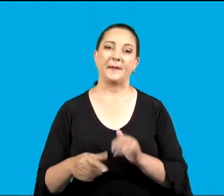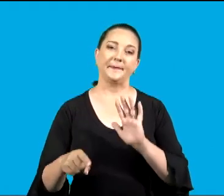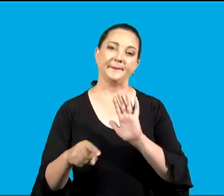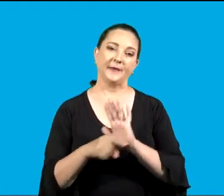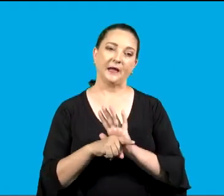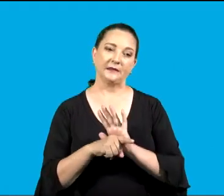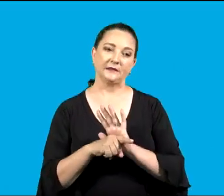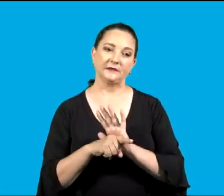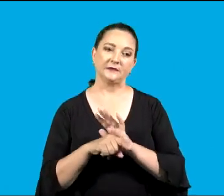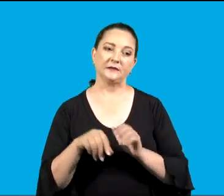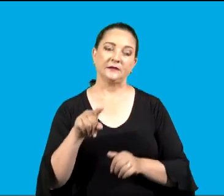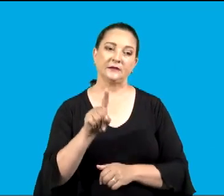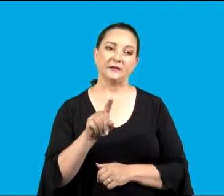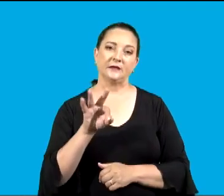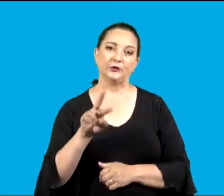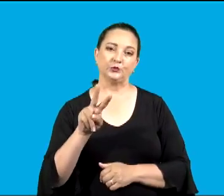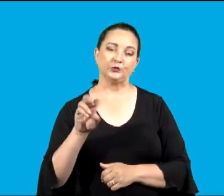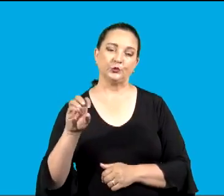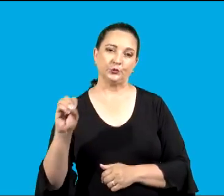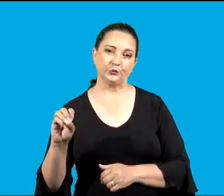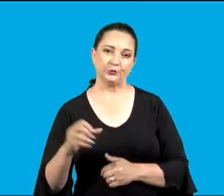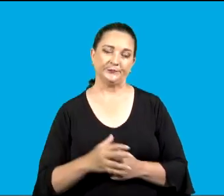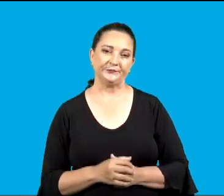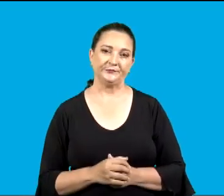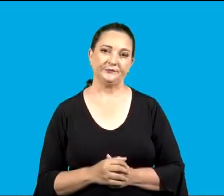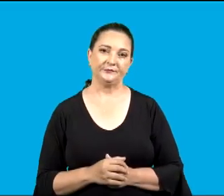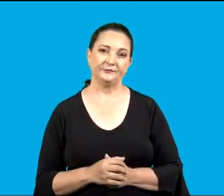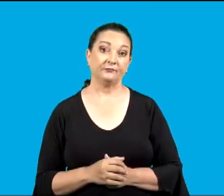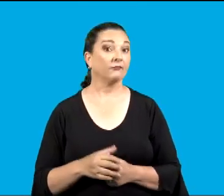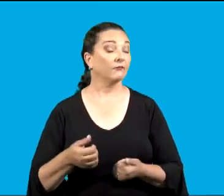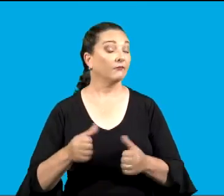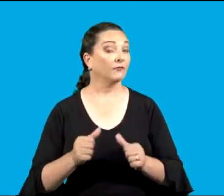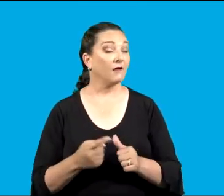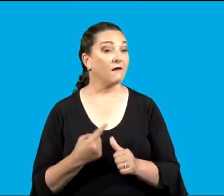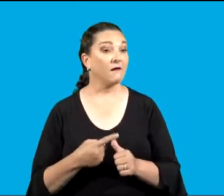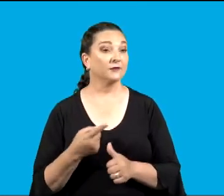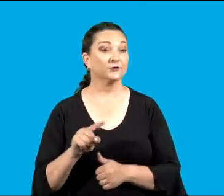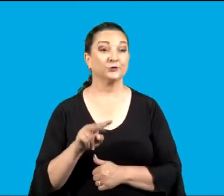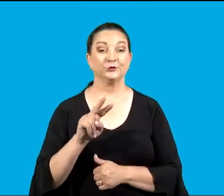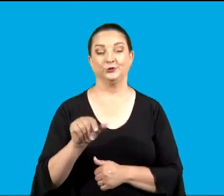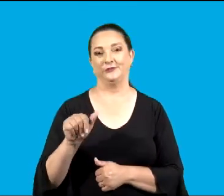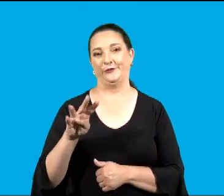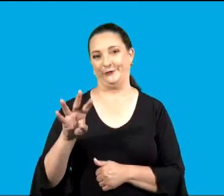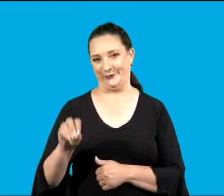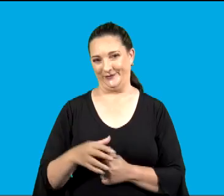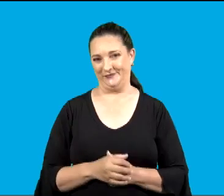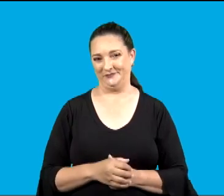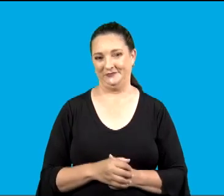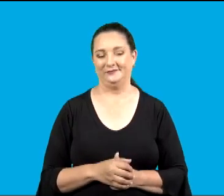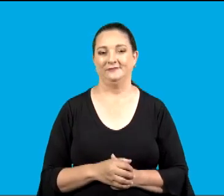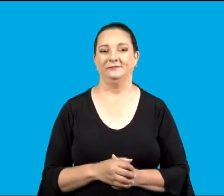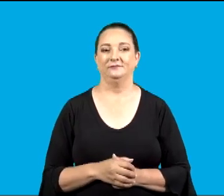15,840 minus 13.2, and you get 2,640.